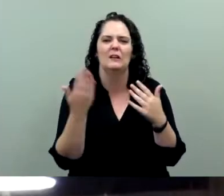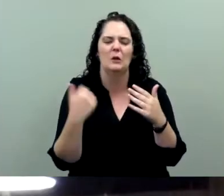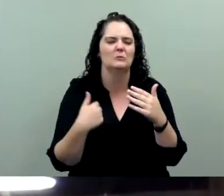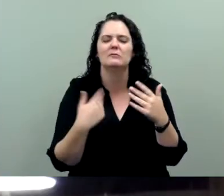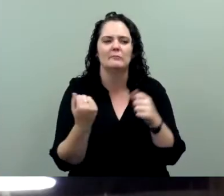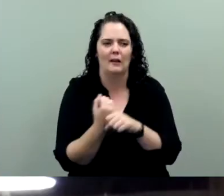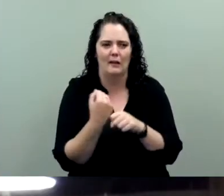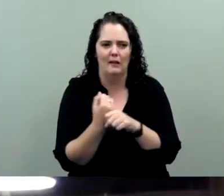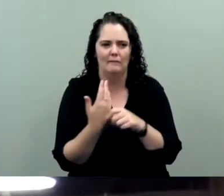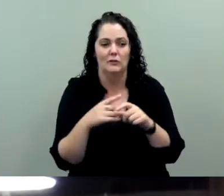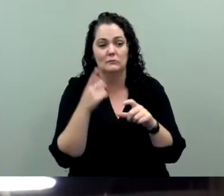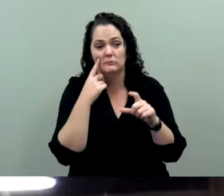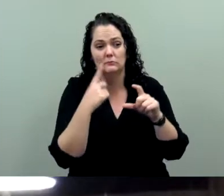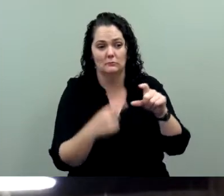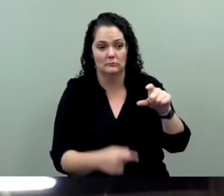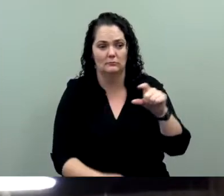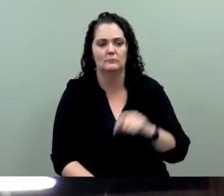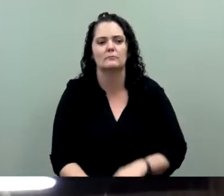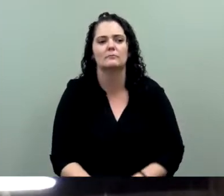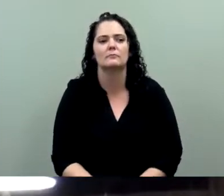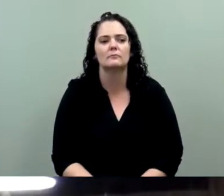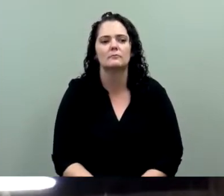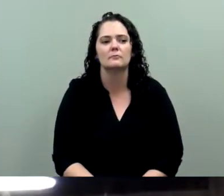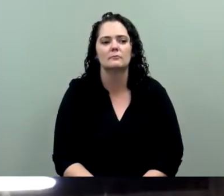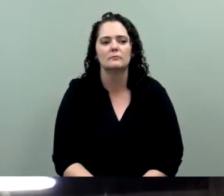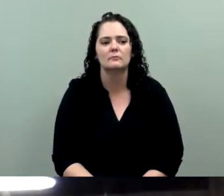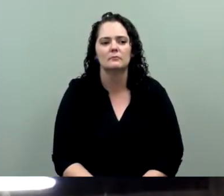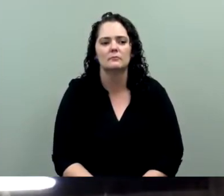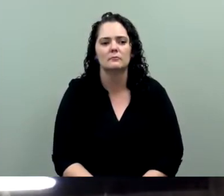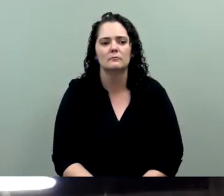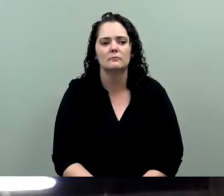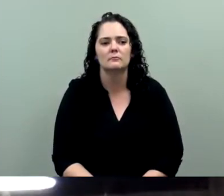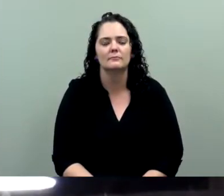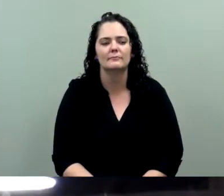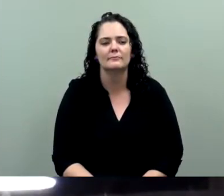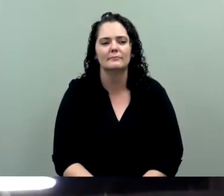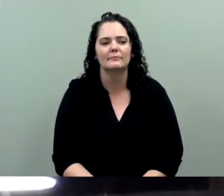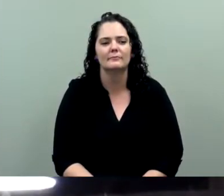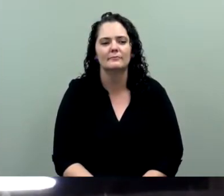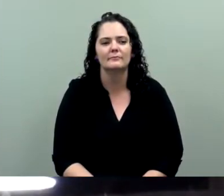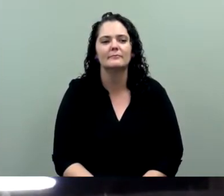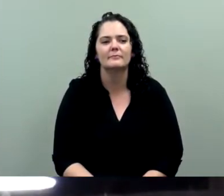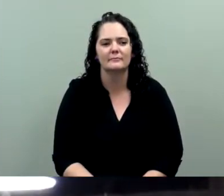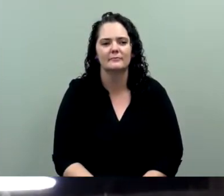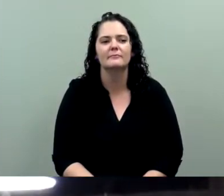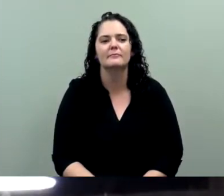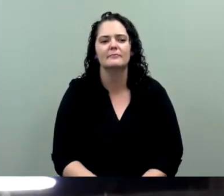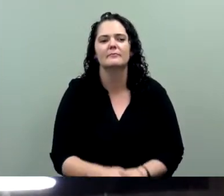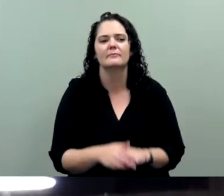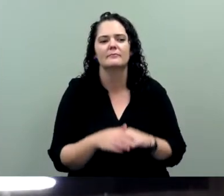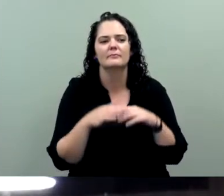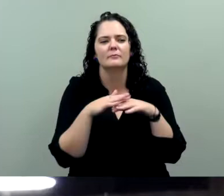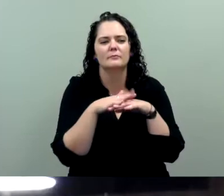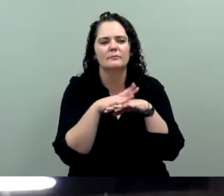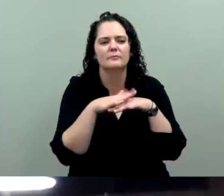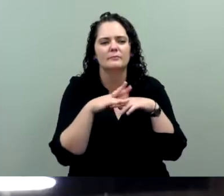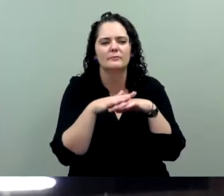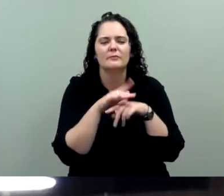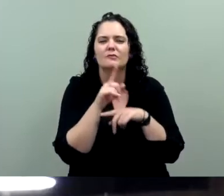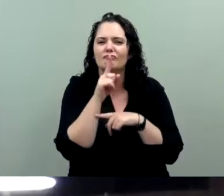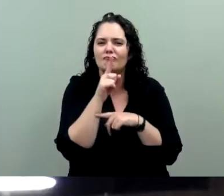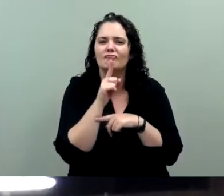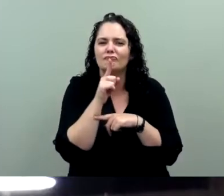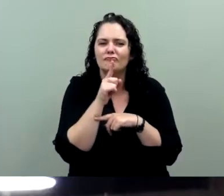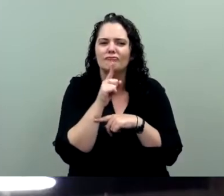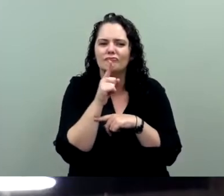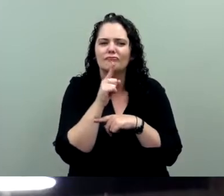with just, oops, there we go, the most beautiful kind of a blood red ink. And it's just